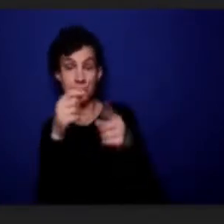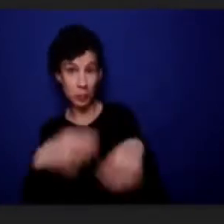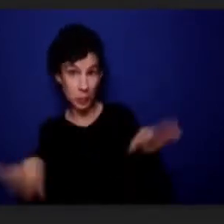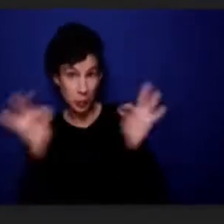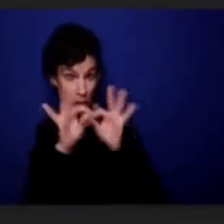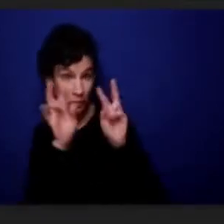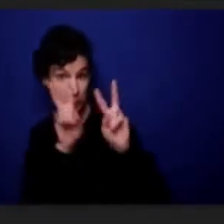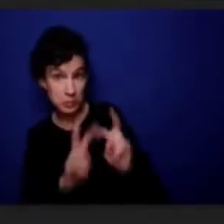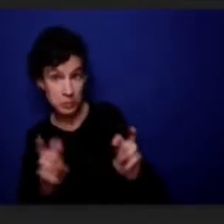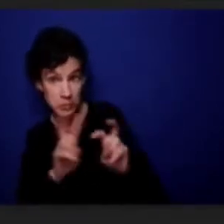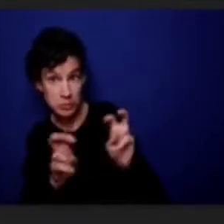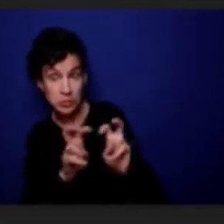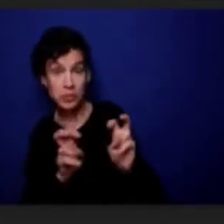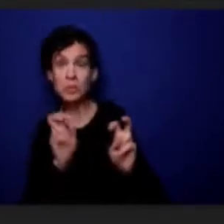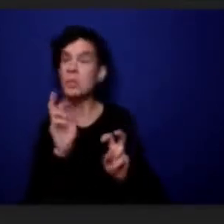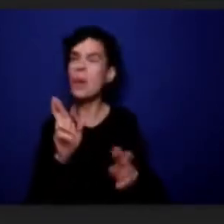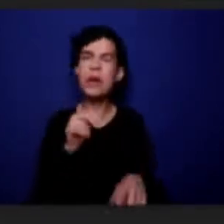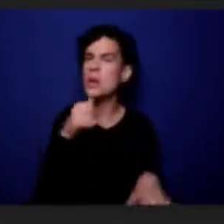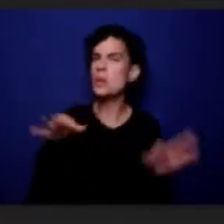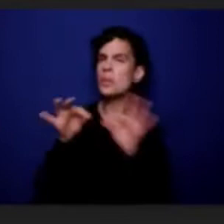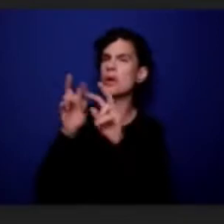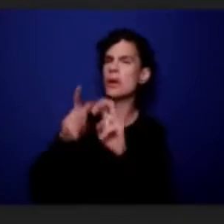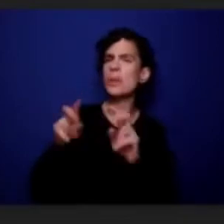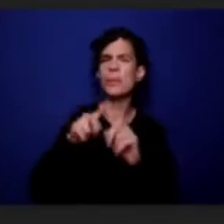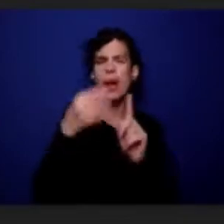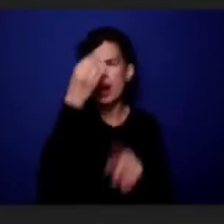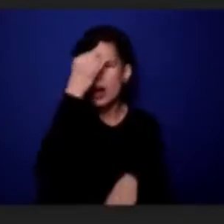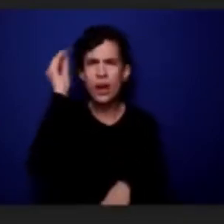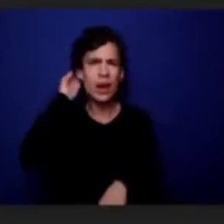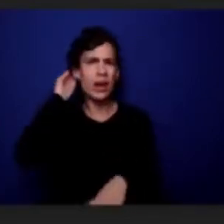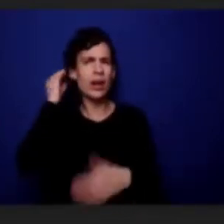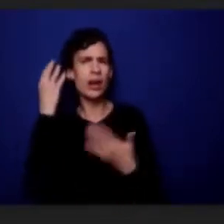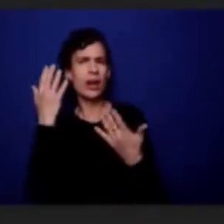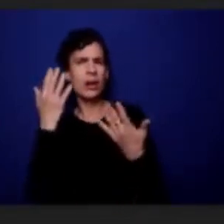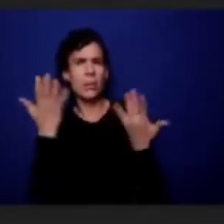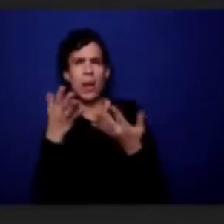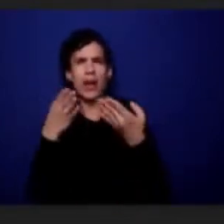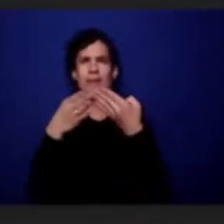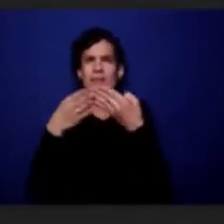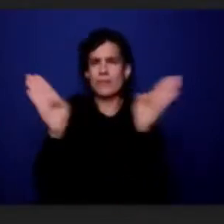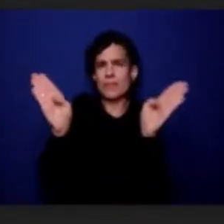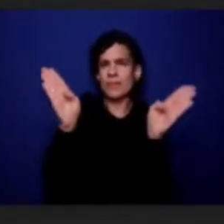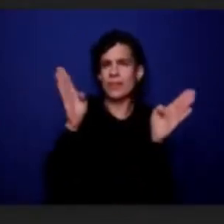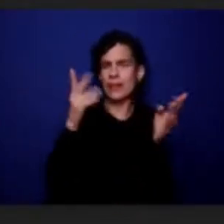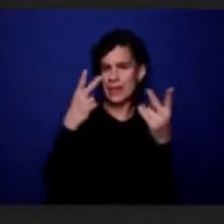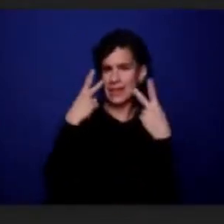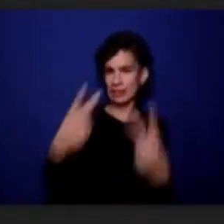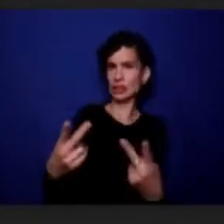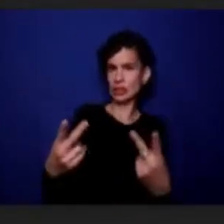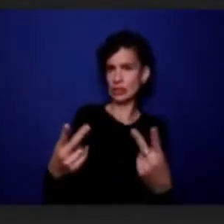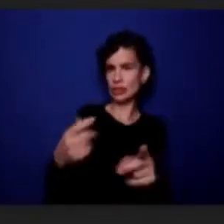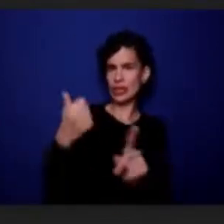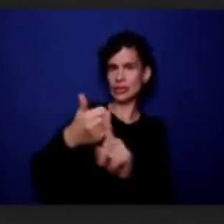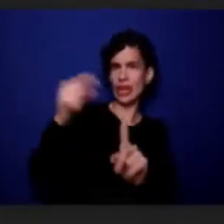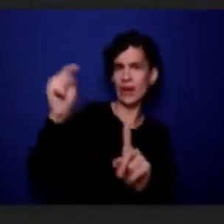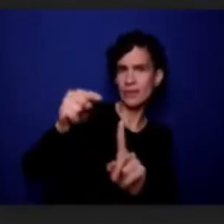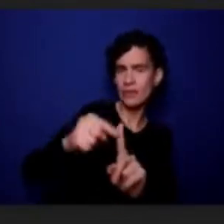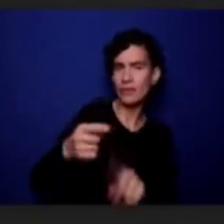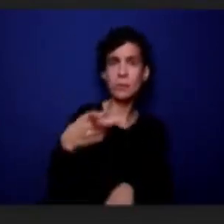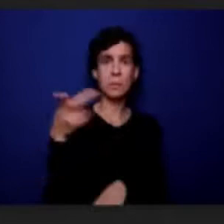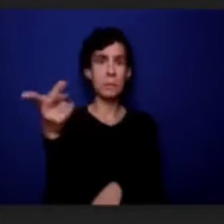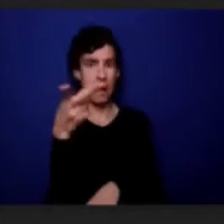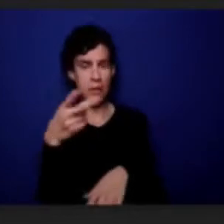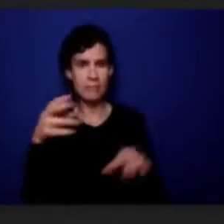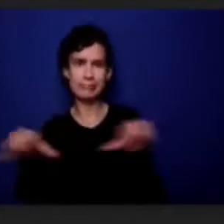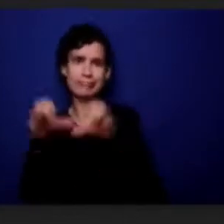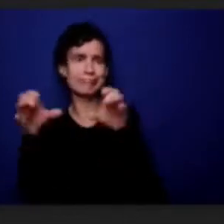what we can, like you were saying, Hana, with what we can even consider to be an object like worthy of analysis or comparison, but also